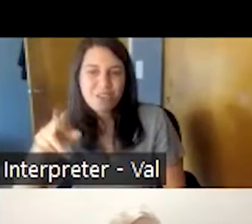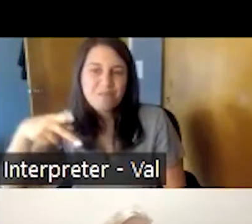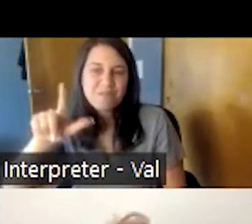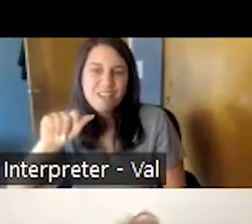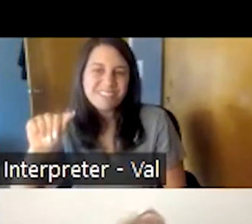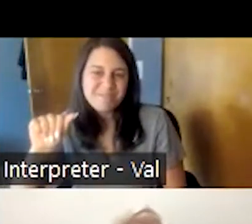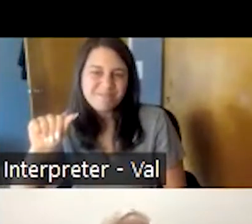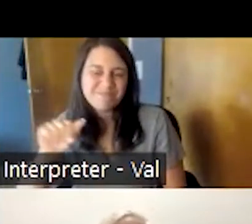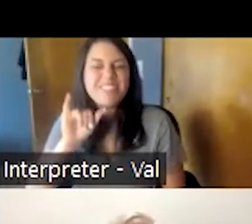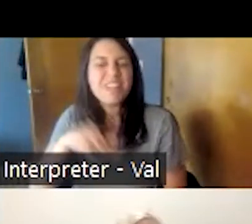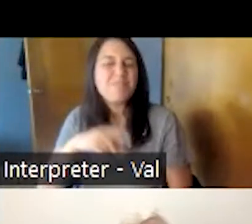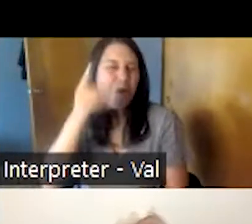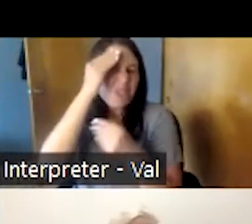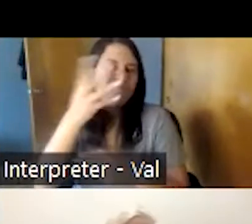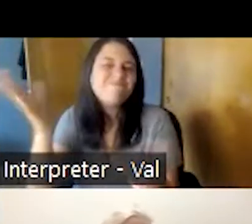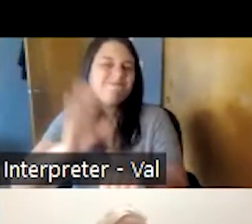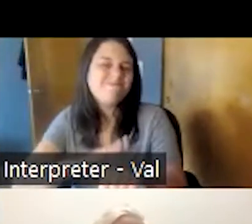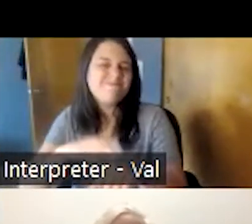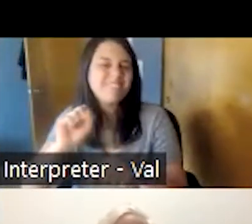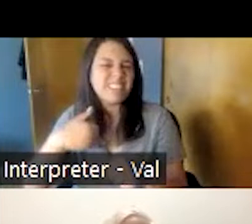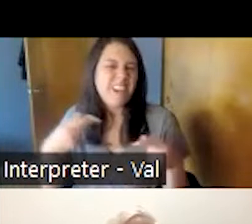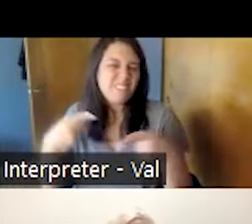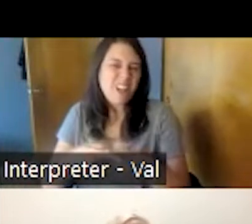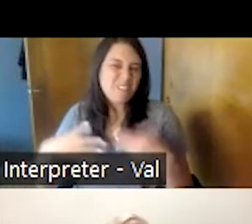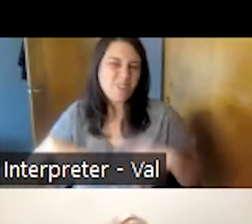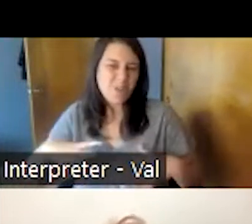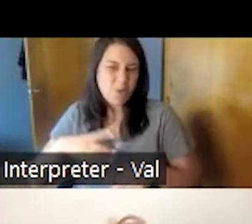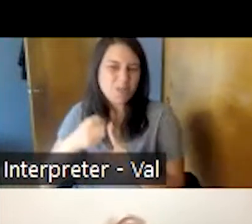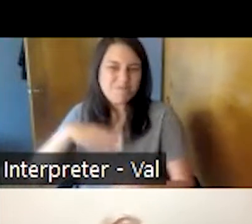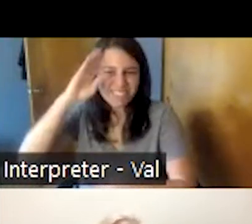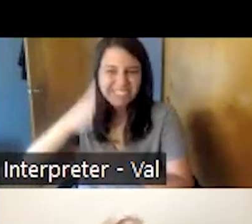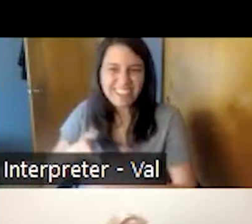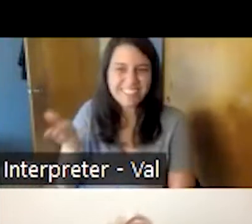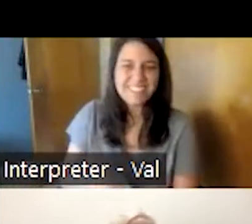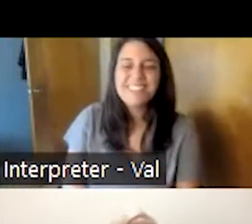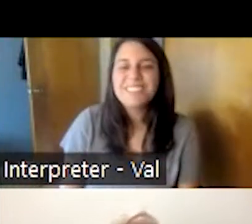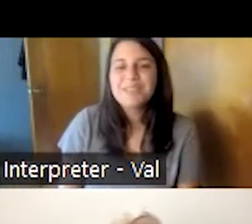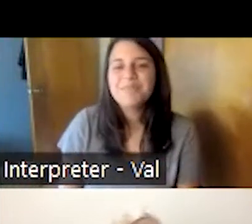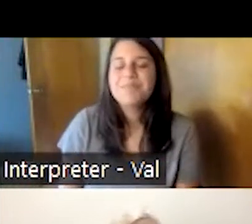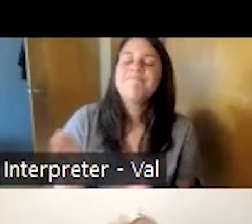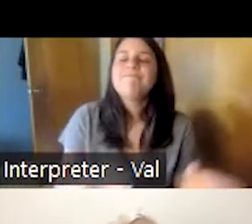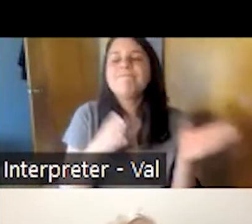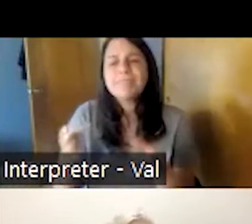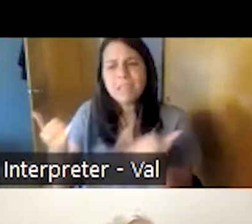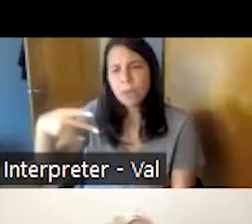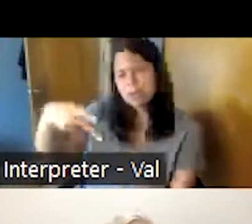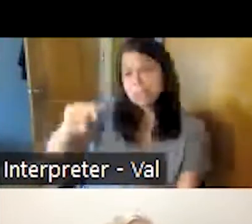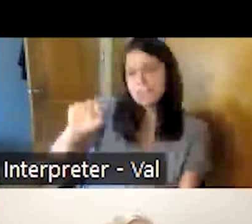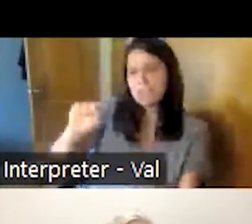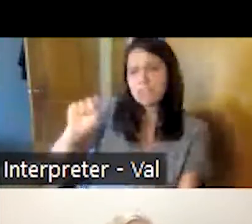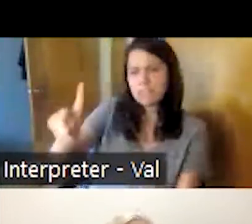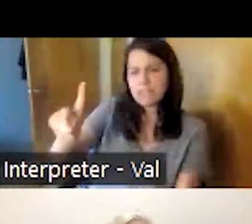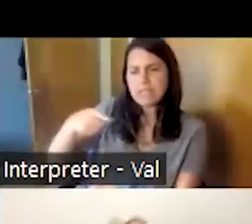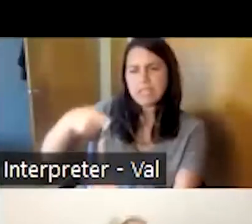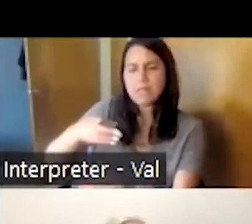conflicts, so to speak, to present. So in talking about post-traumatic stress disorder, it's important to